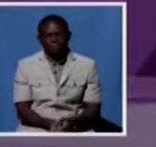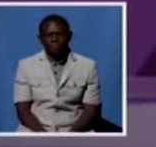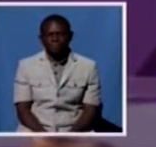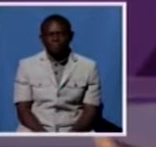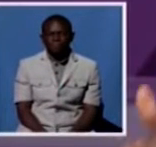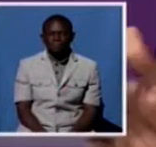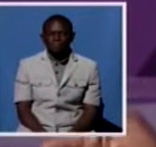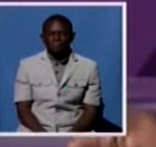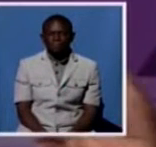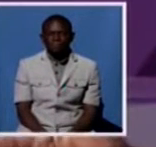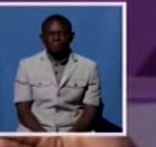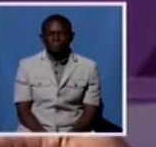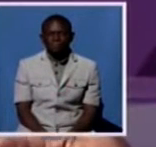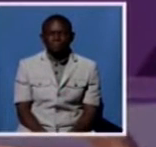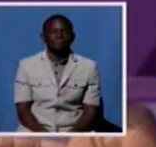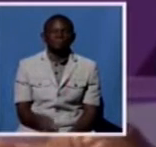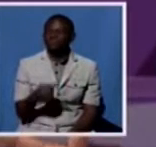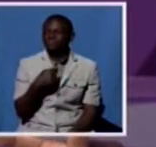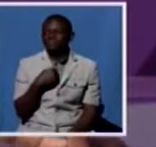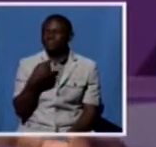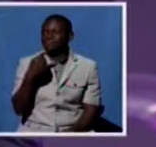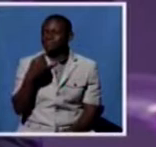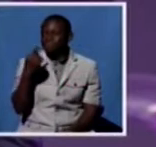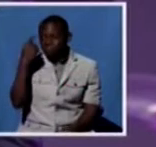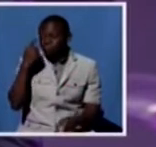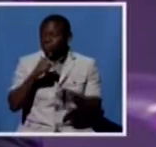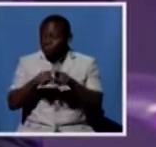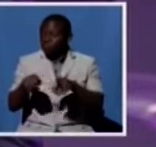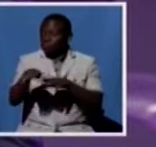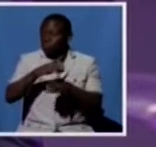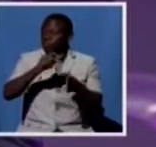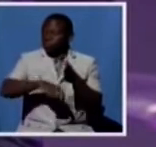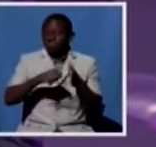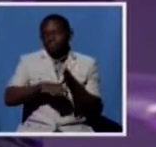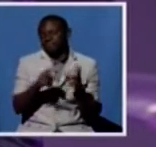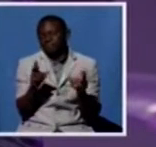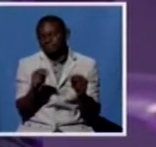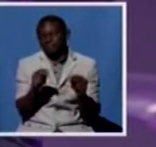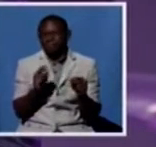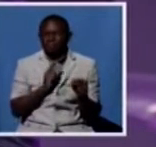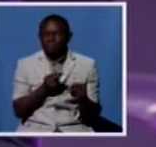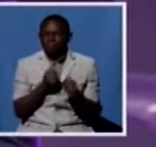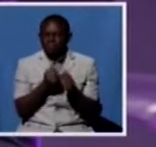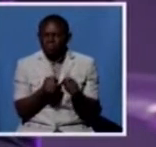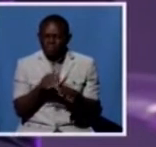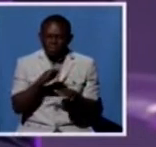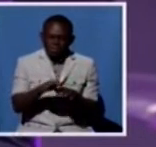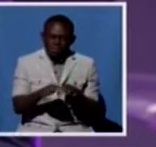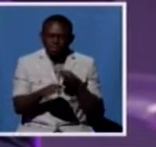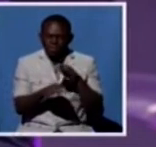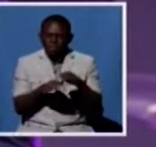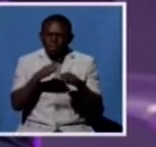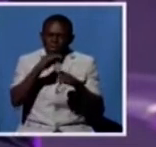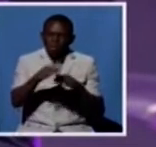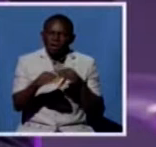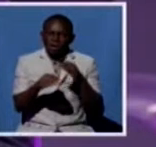First of all, it's been going in stages. Not everything would have been introduced at one time, but it's been going in stages. And also just